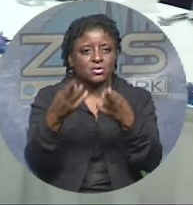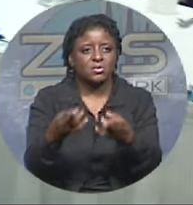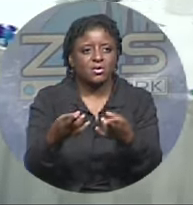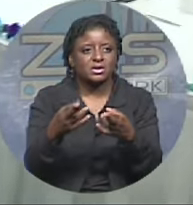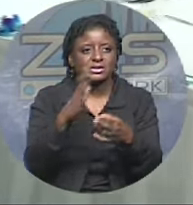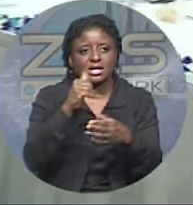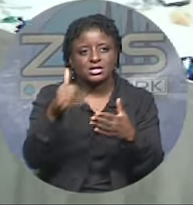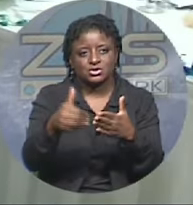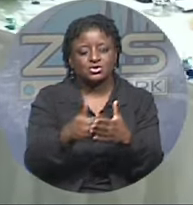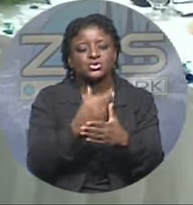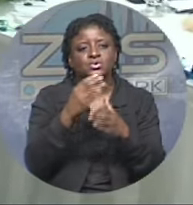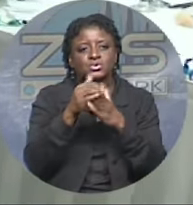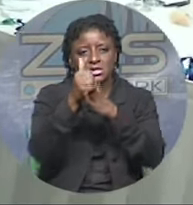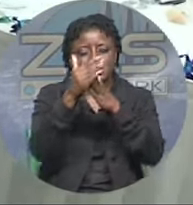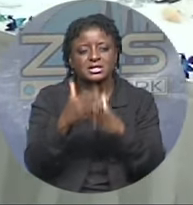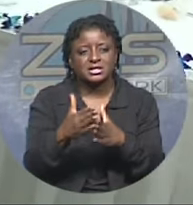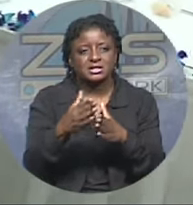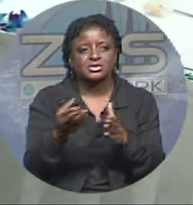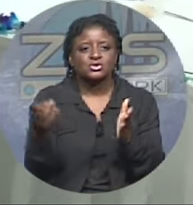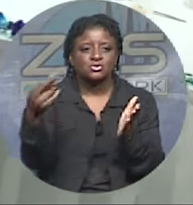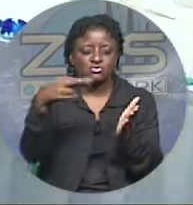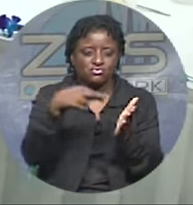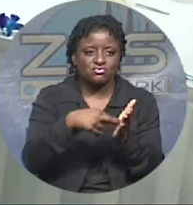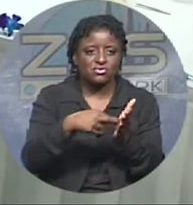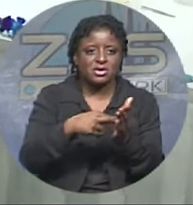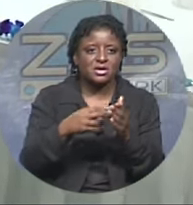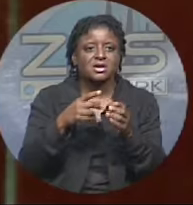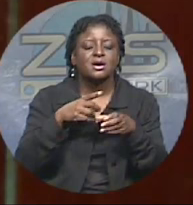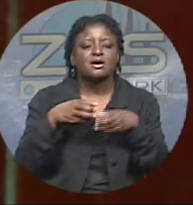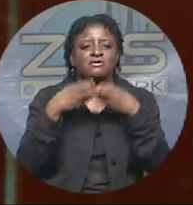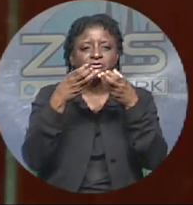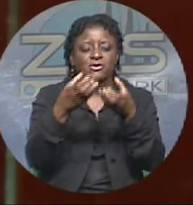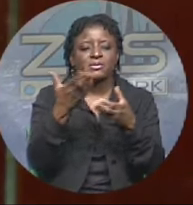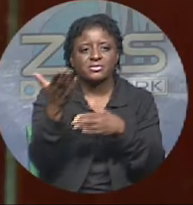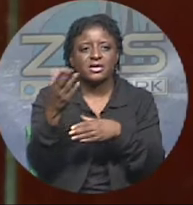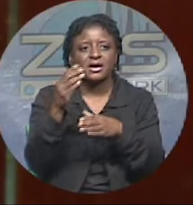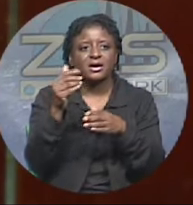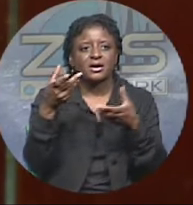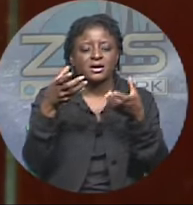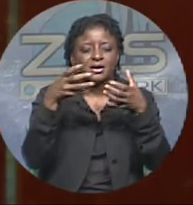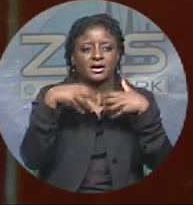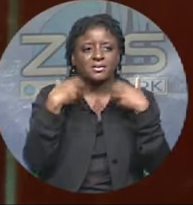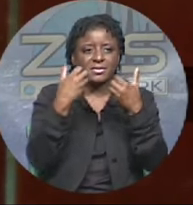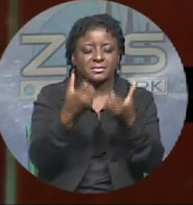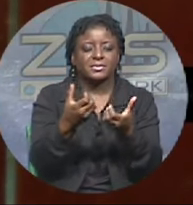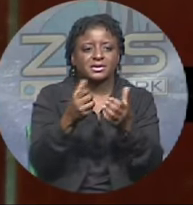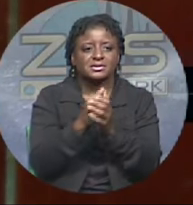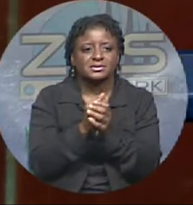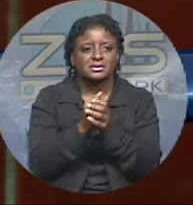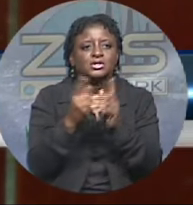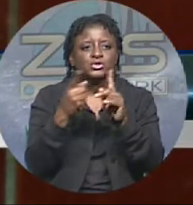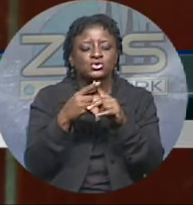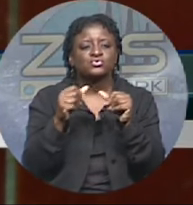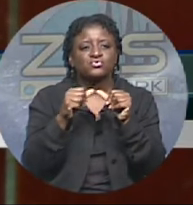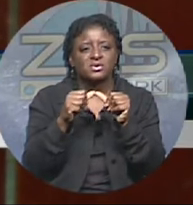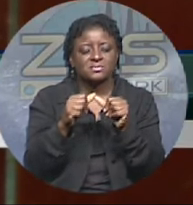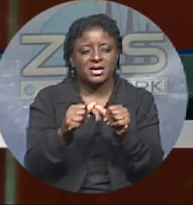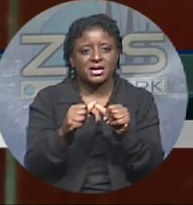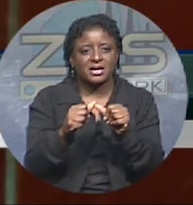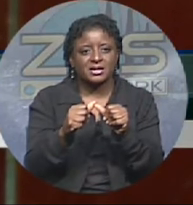and the new leaders reaffirmed their commitment to the organization. So let us remain steadfast and do all that is humanly